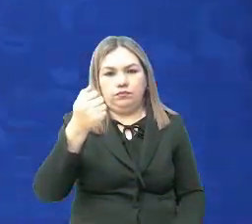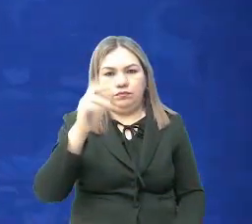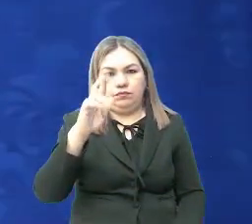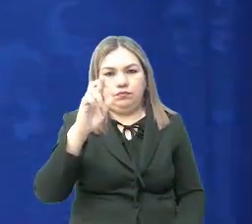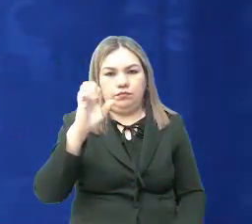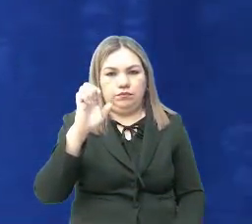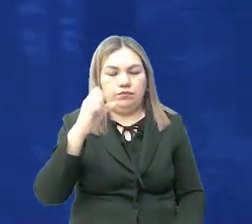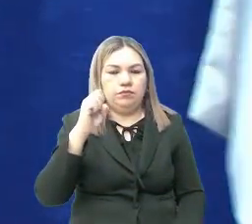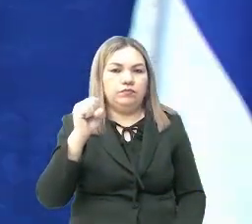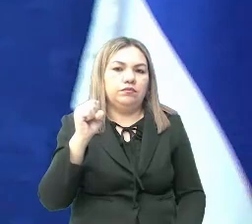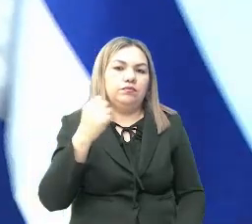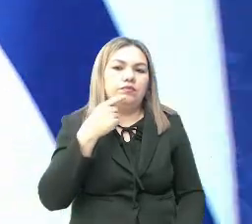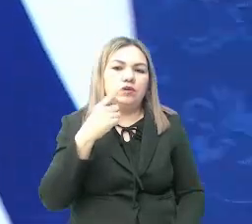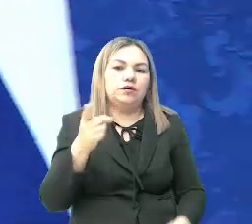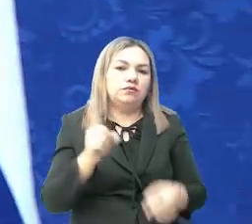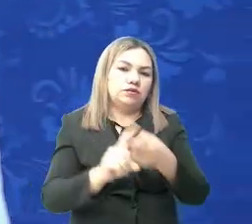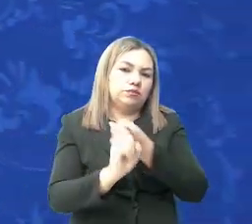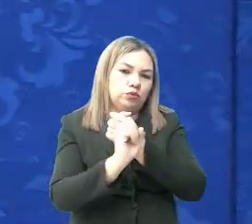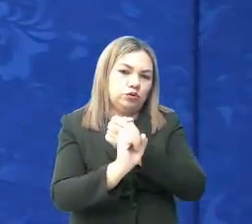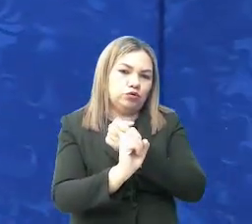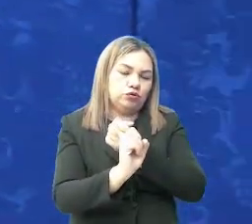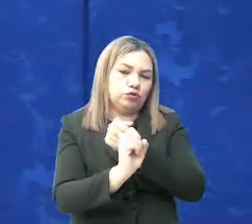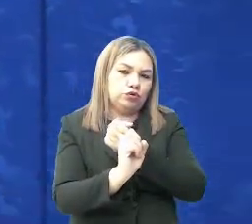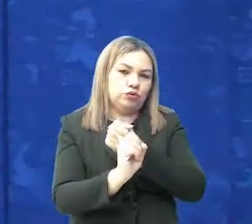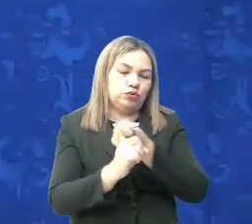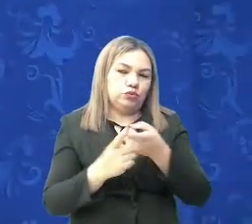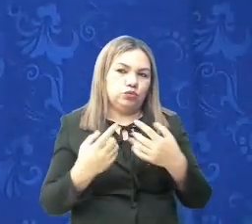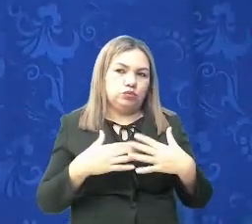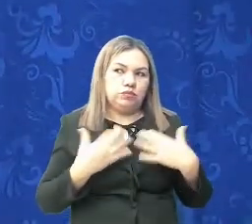There in Song of Solomon, it compares with the...